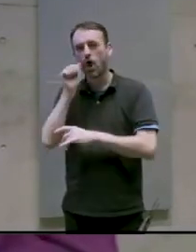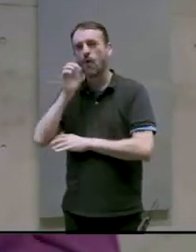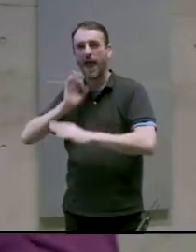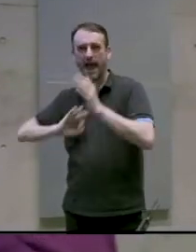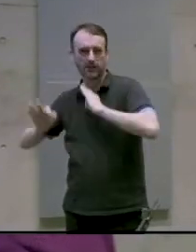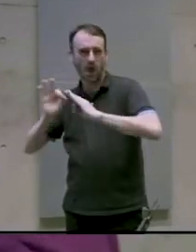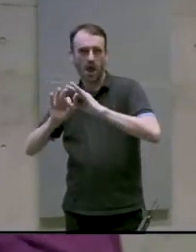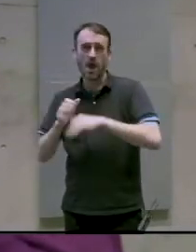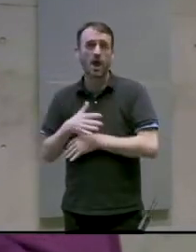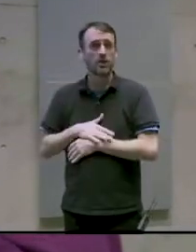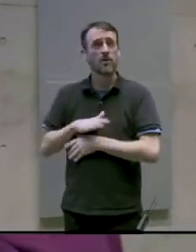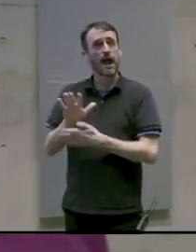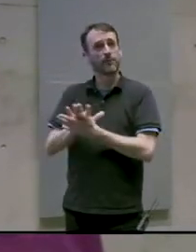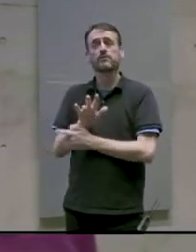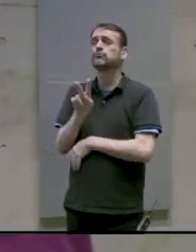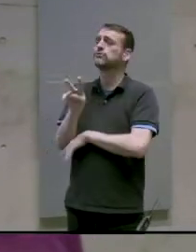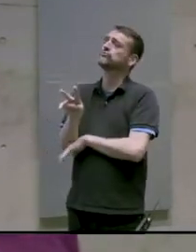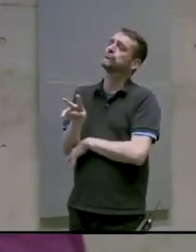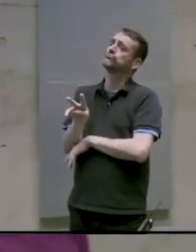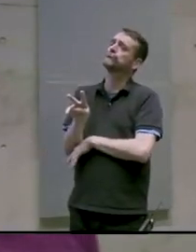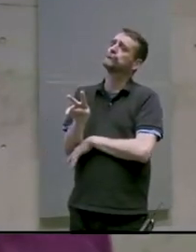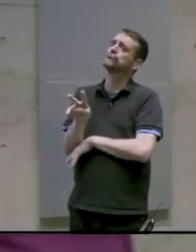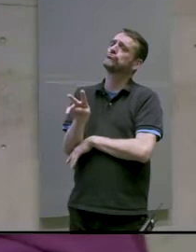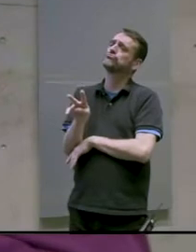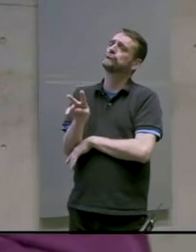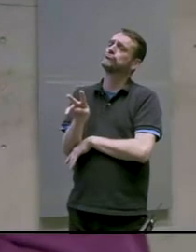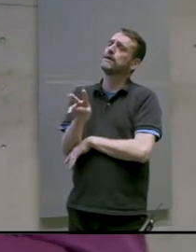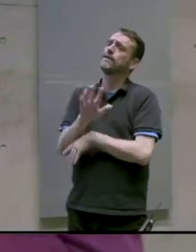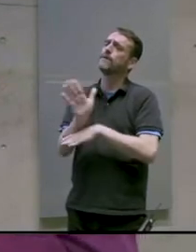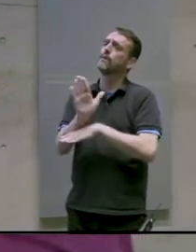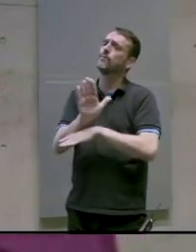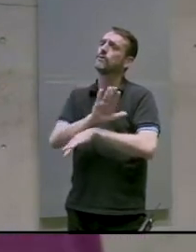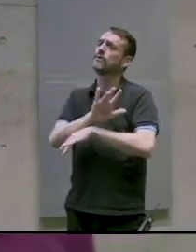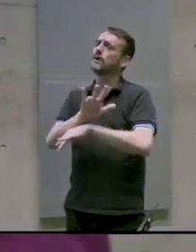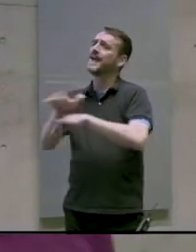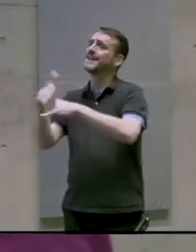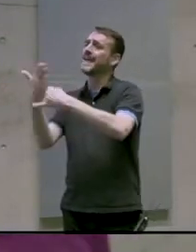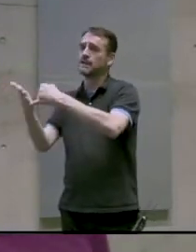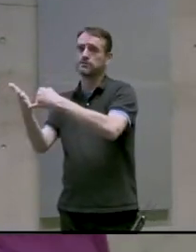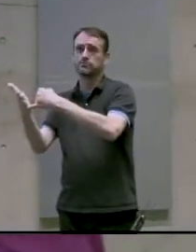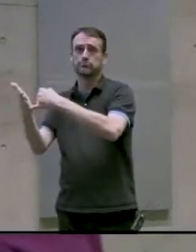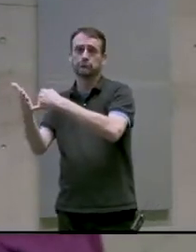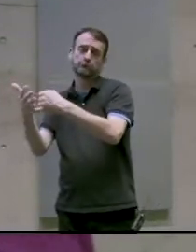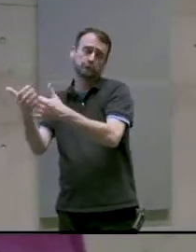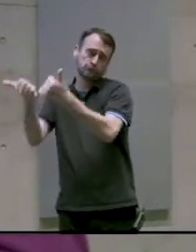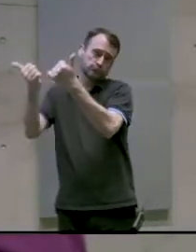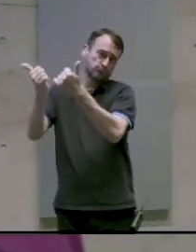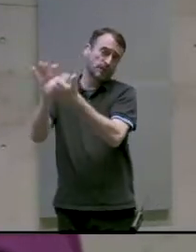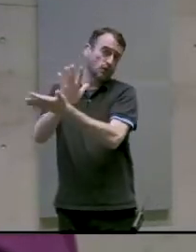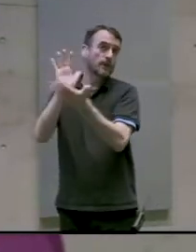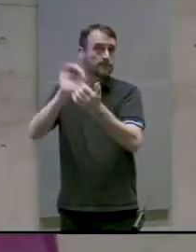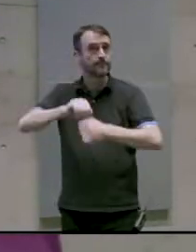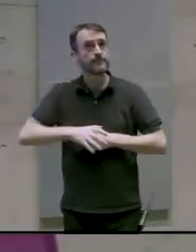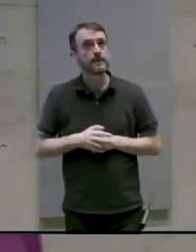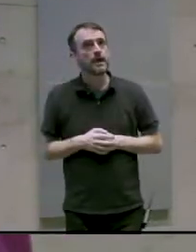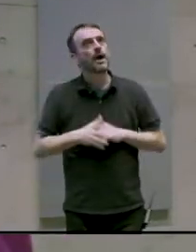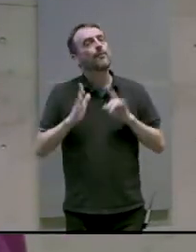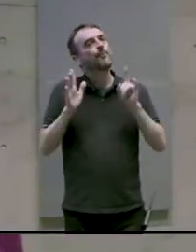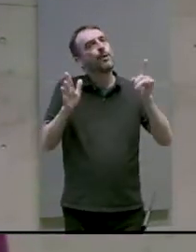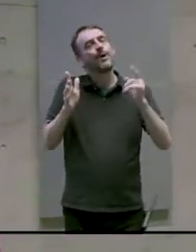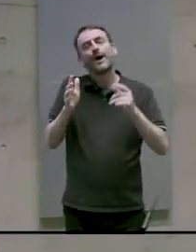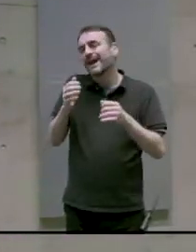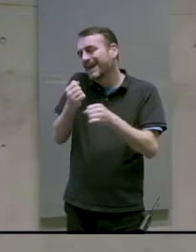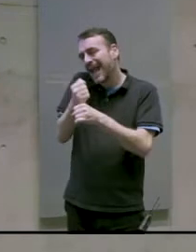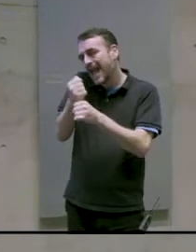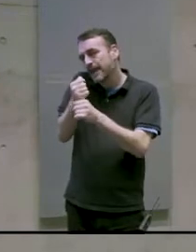for the ride. And you do, and you'll get to the end. But in a game, you kind of like, well, I'm going to be asked to do